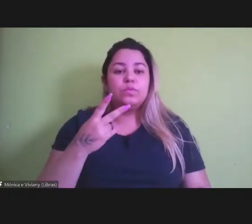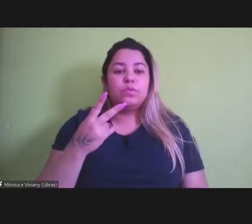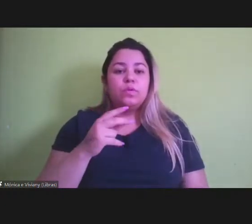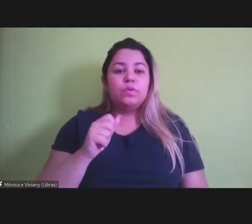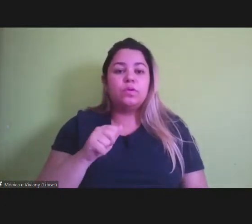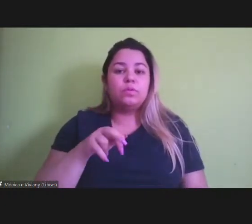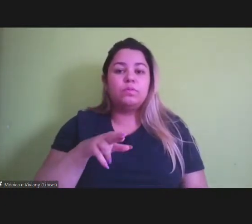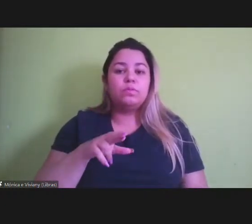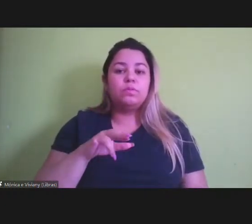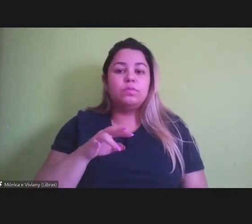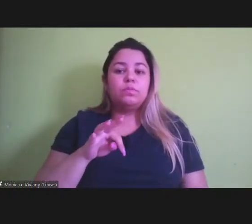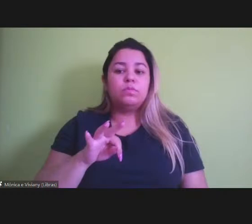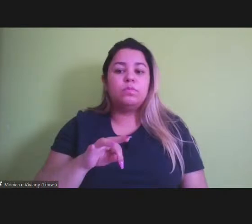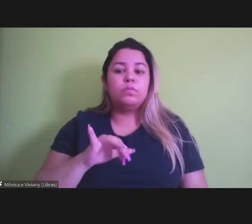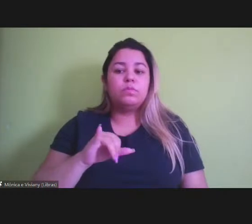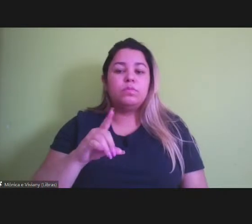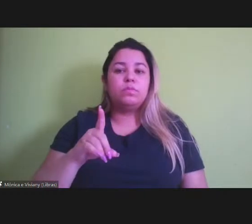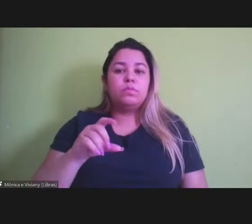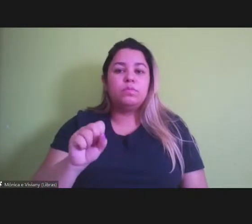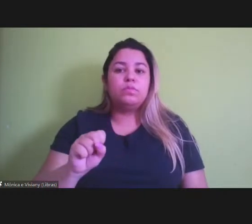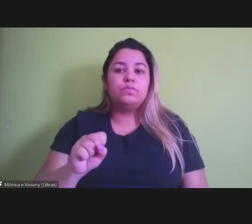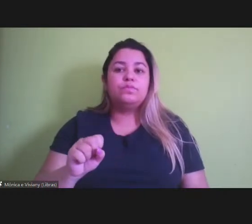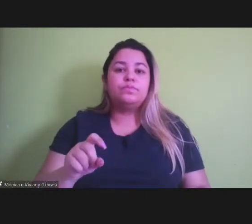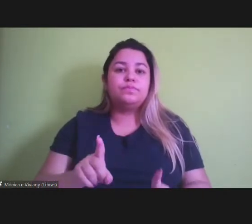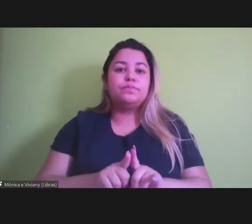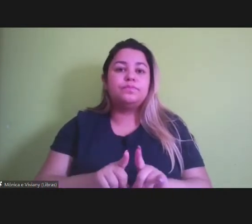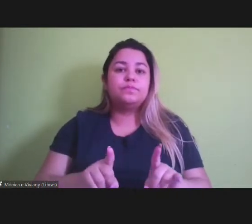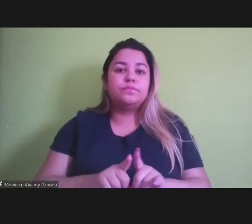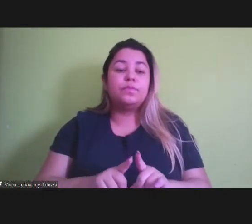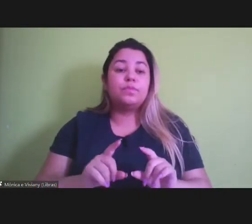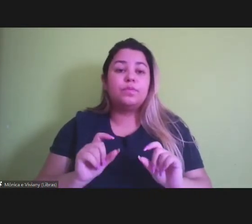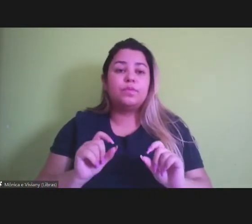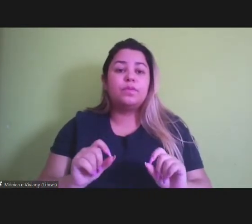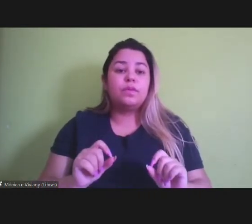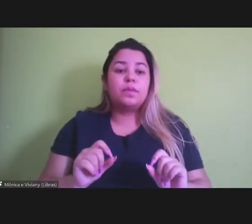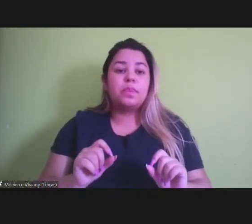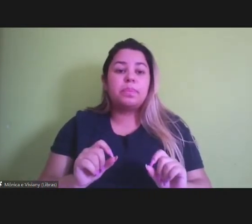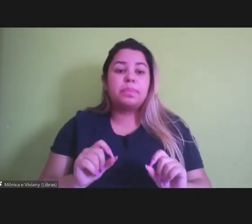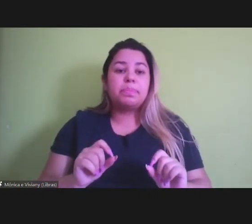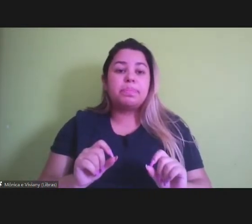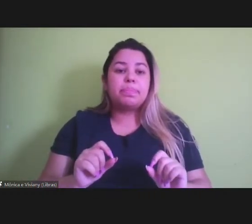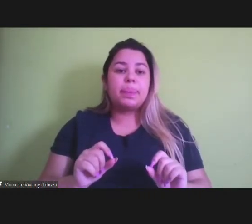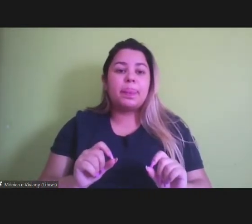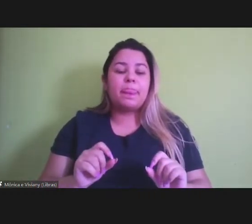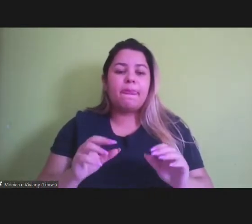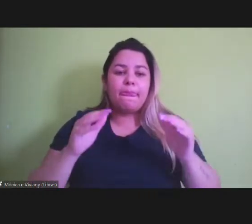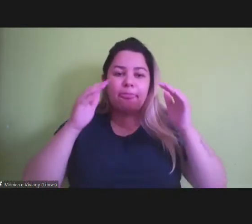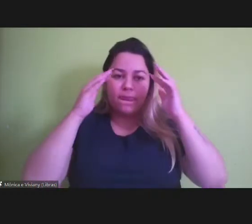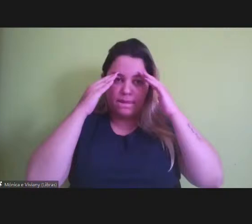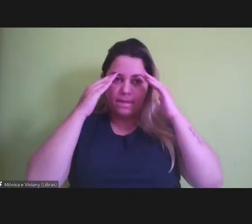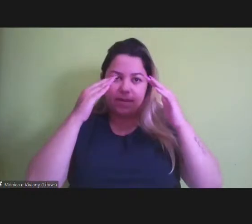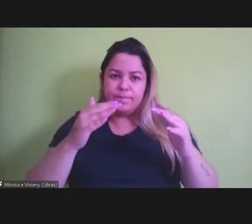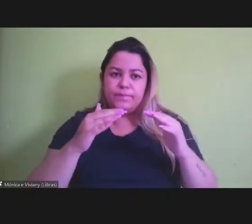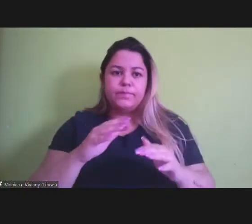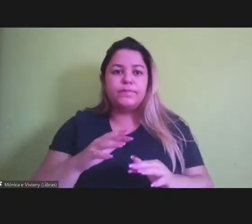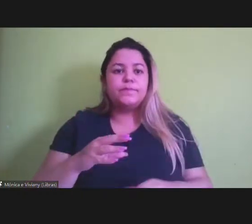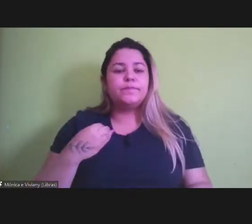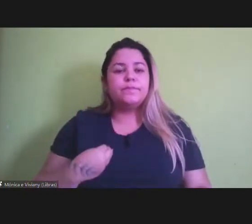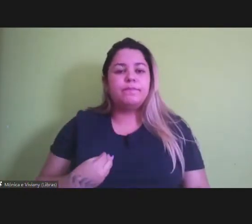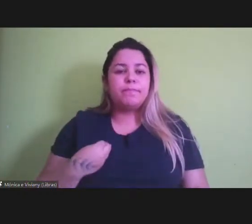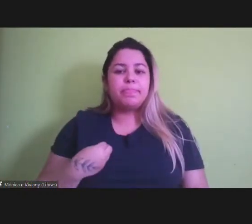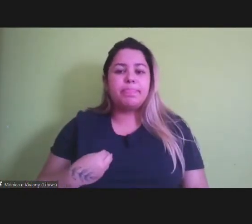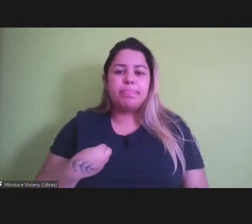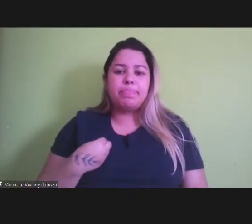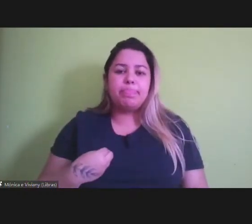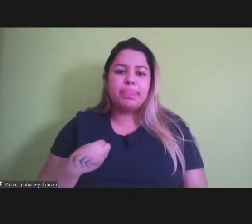at least two articles that I would like to state to you. The sixth one, the dietitian needs to perform his attributions respecting